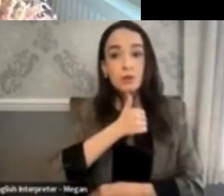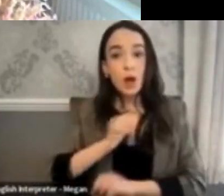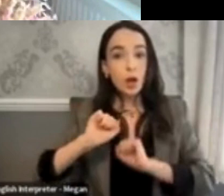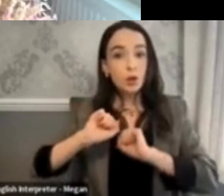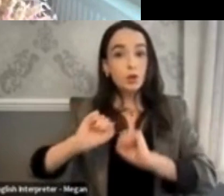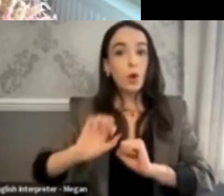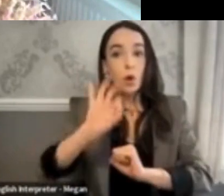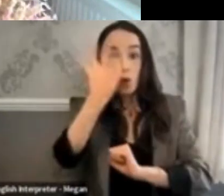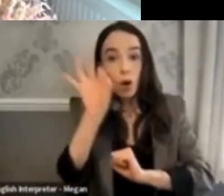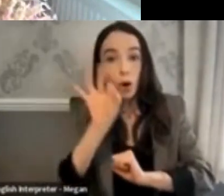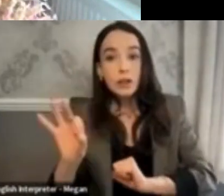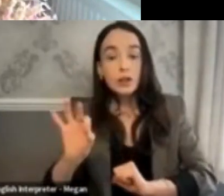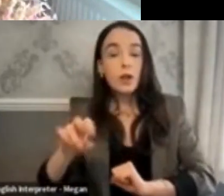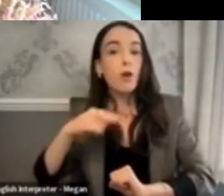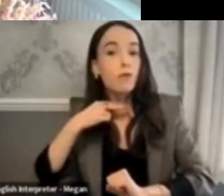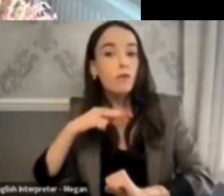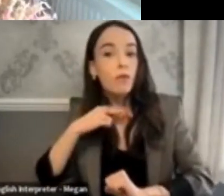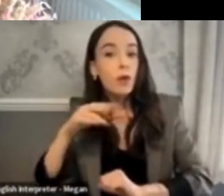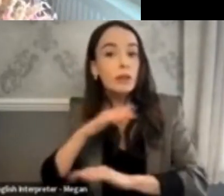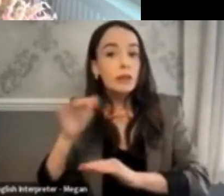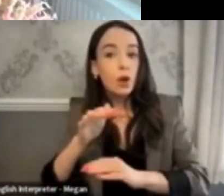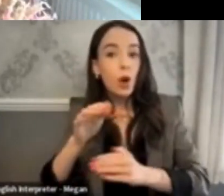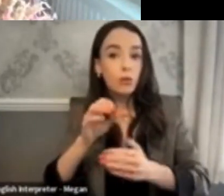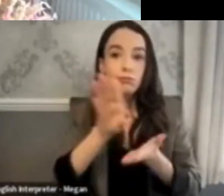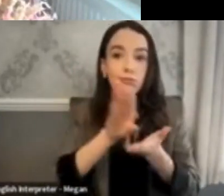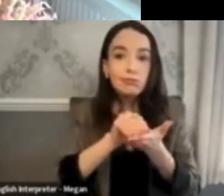externally, please just let us know in the Q&A box.